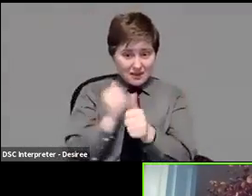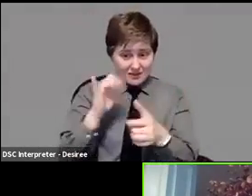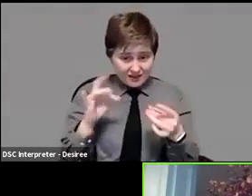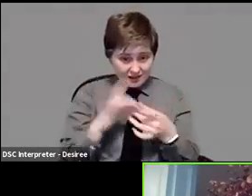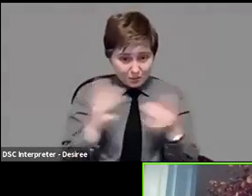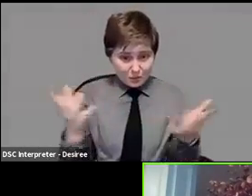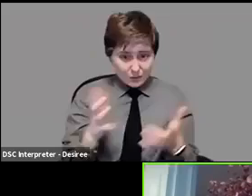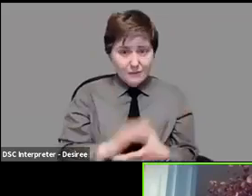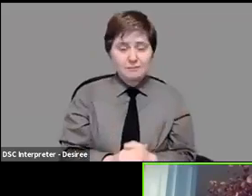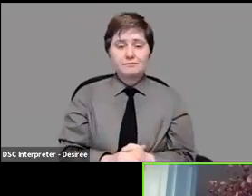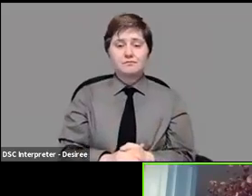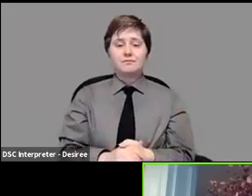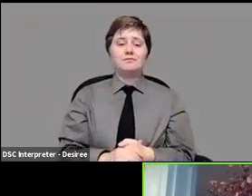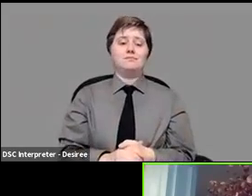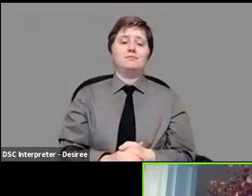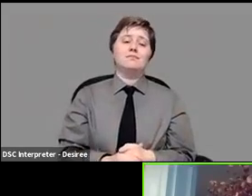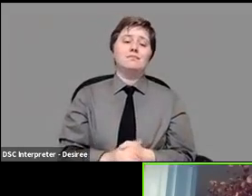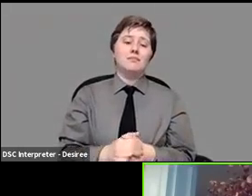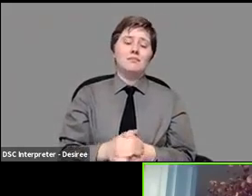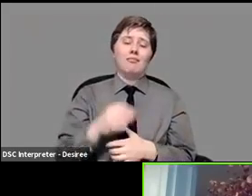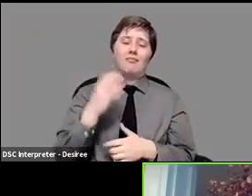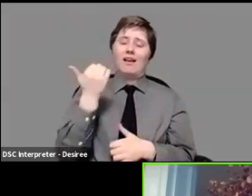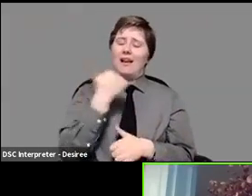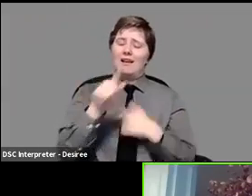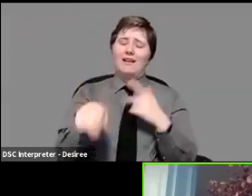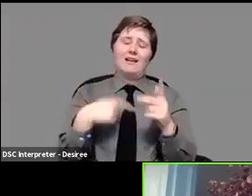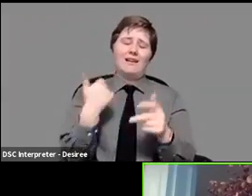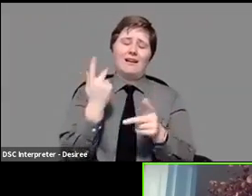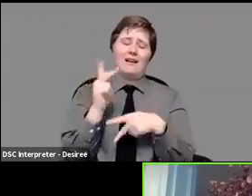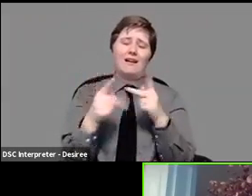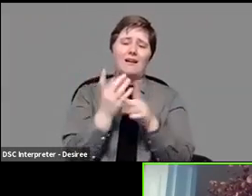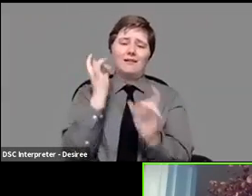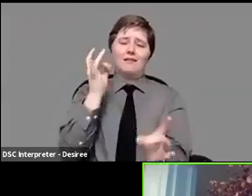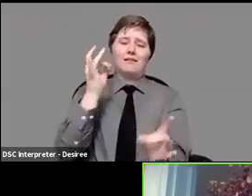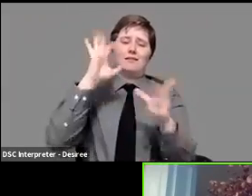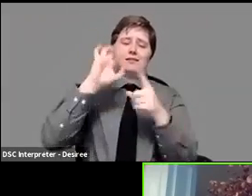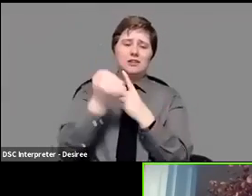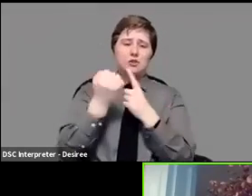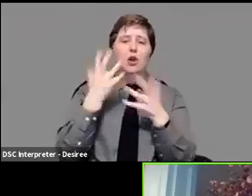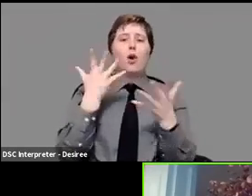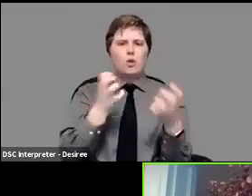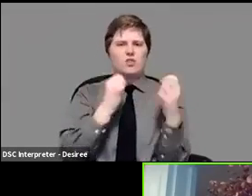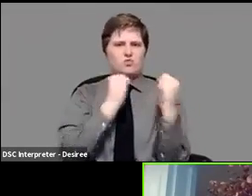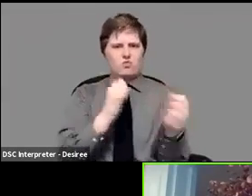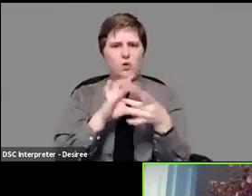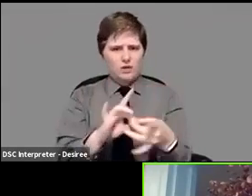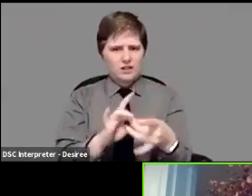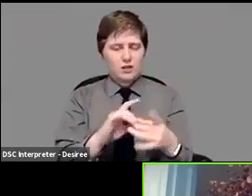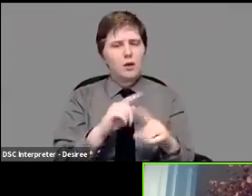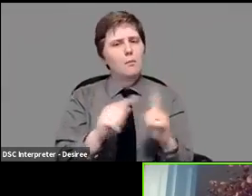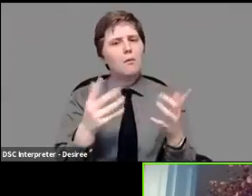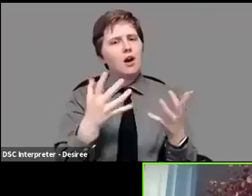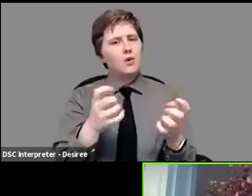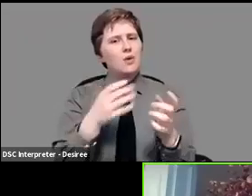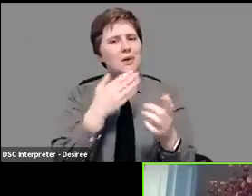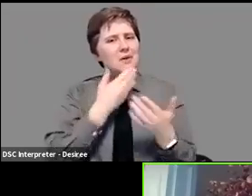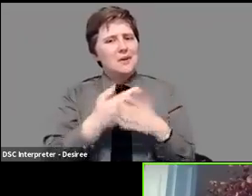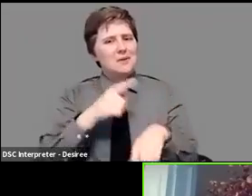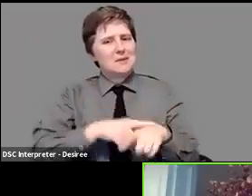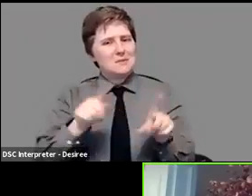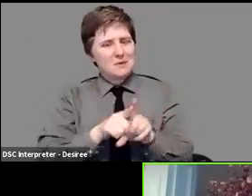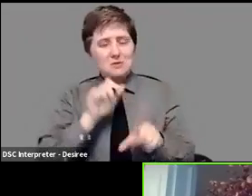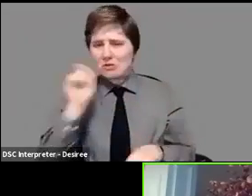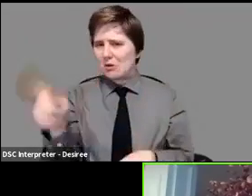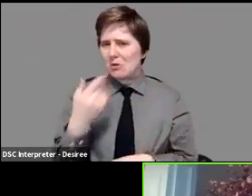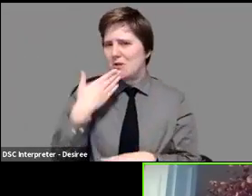into any type of crisis like this, you have to have a strong relationship, but you want to do it in good times as well. Because what's